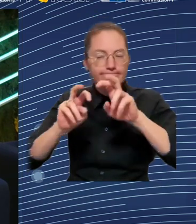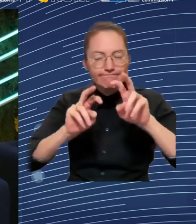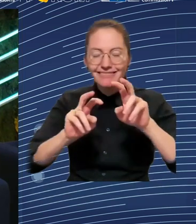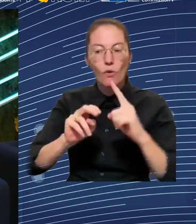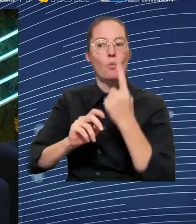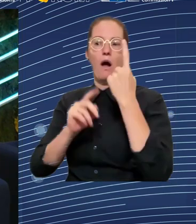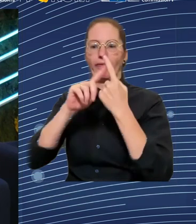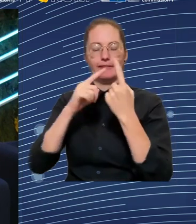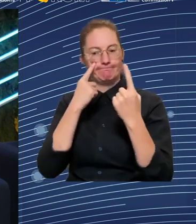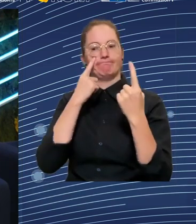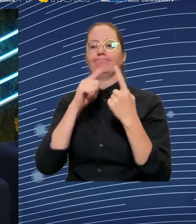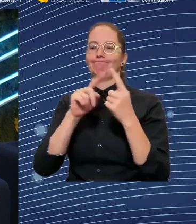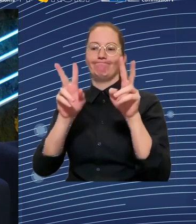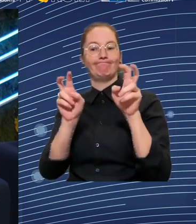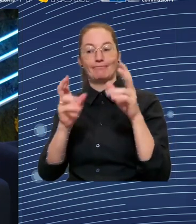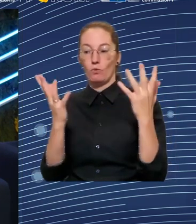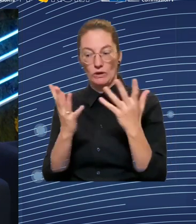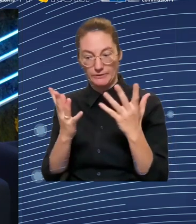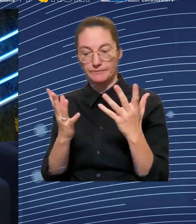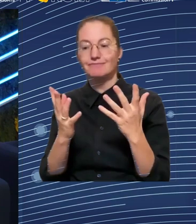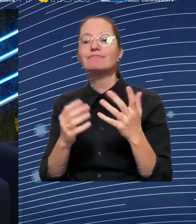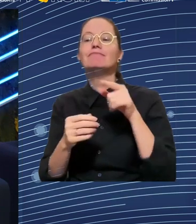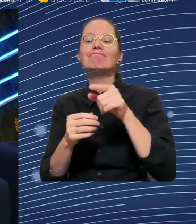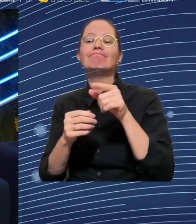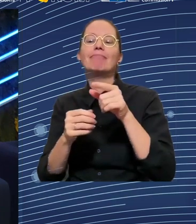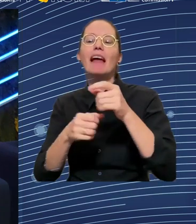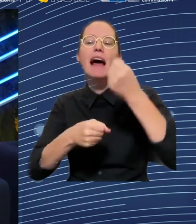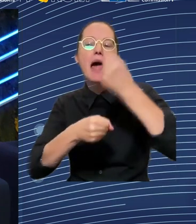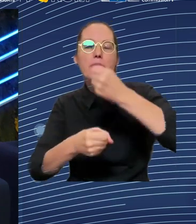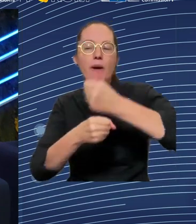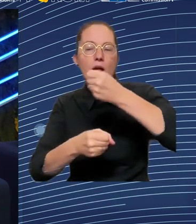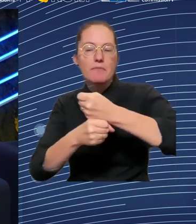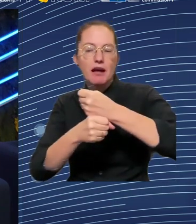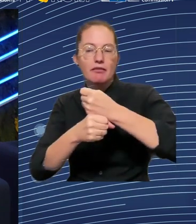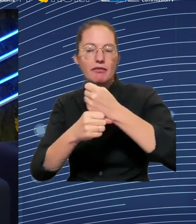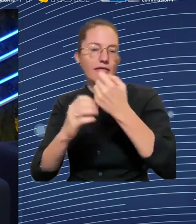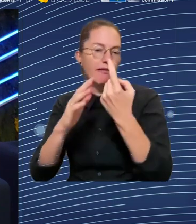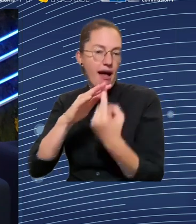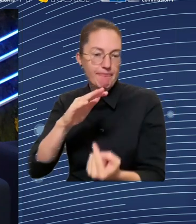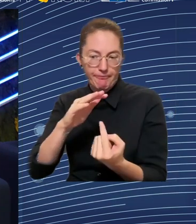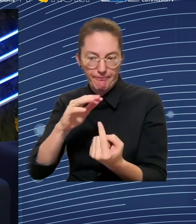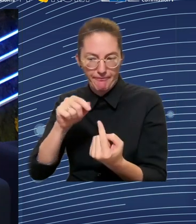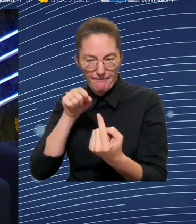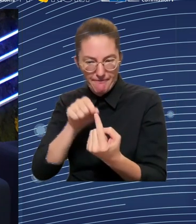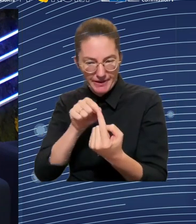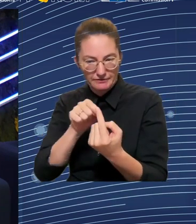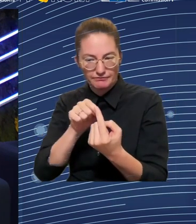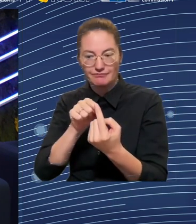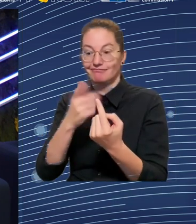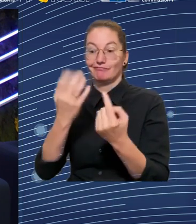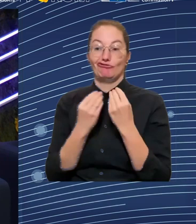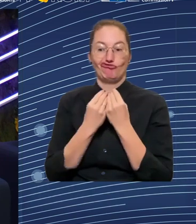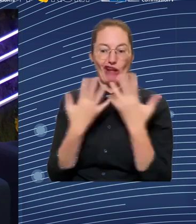the umbrella of the EU, of course. What we need what we call at CEDEFOP